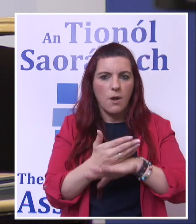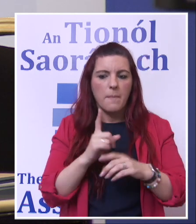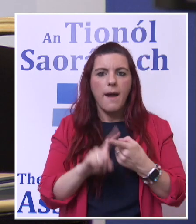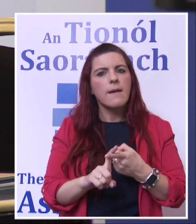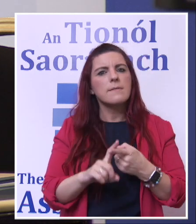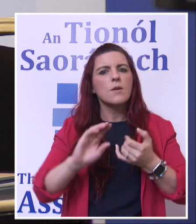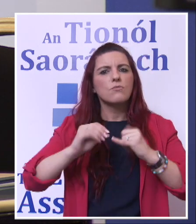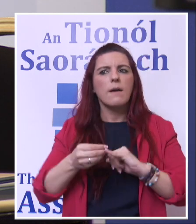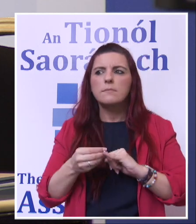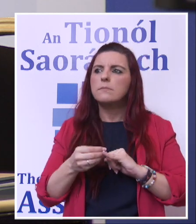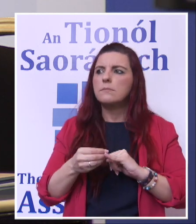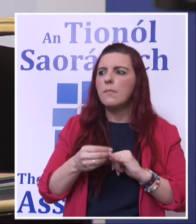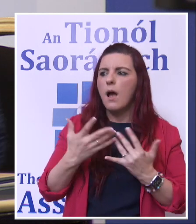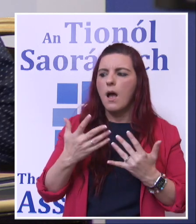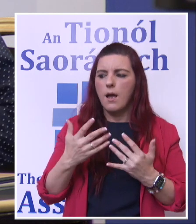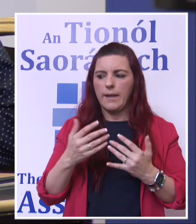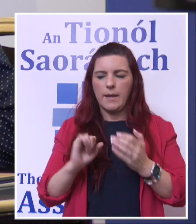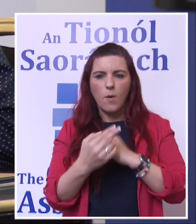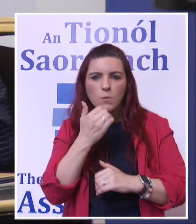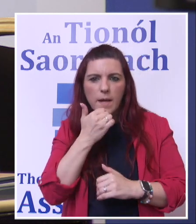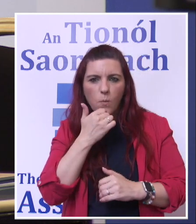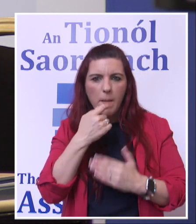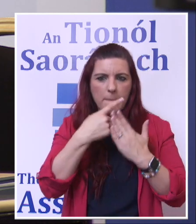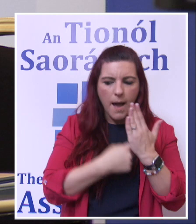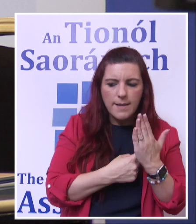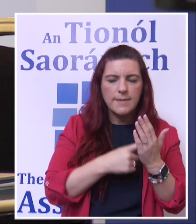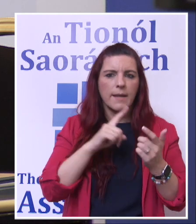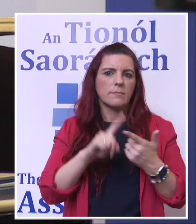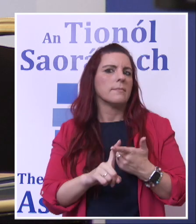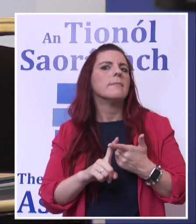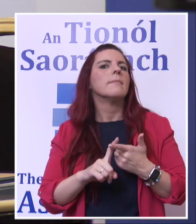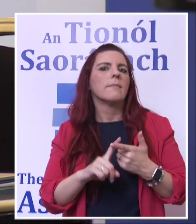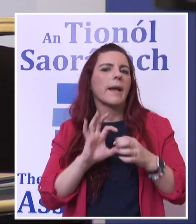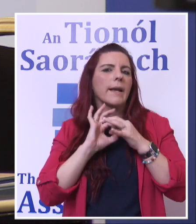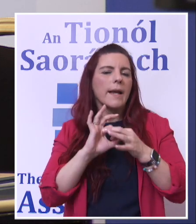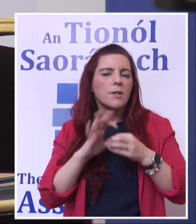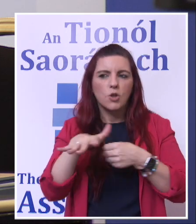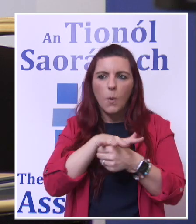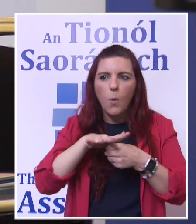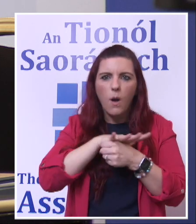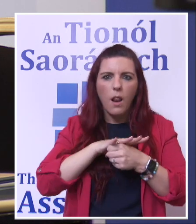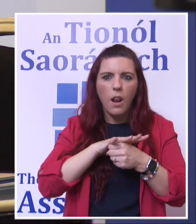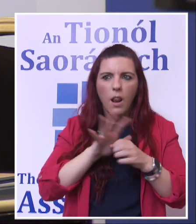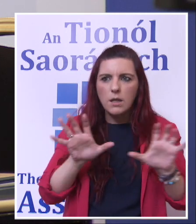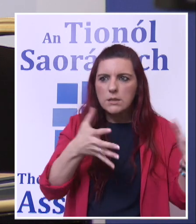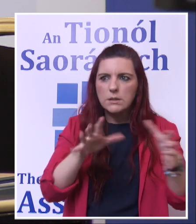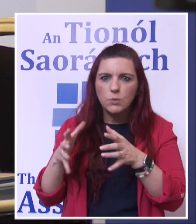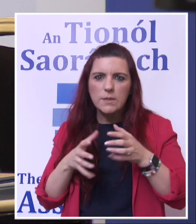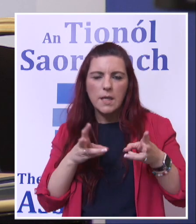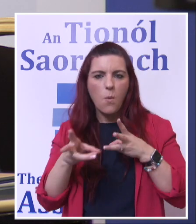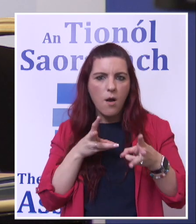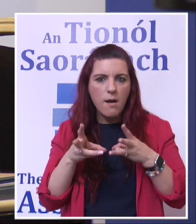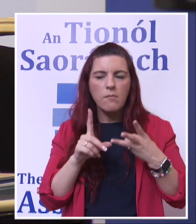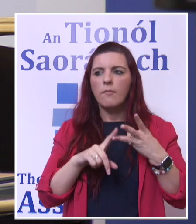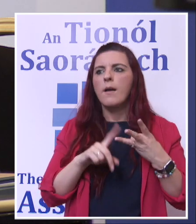trying to be on top of policy. Councillors hold clinics, they engage in local constituency work.